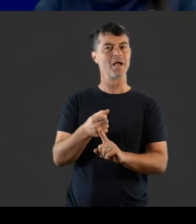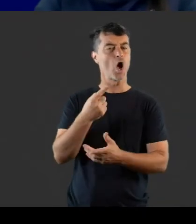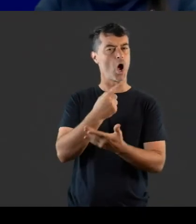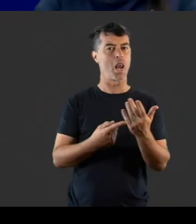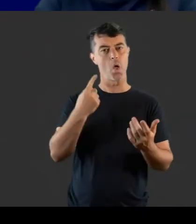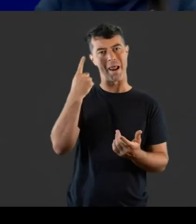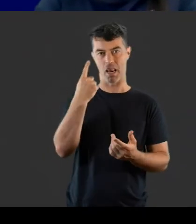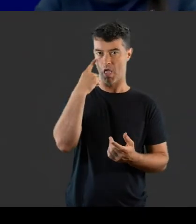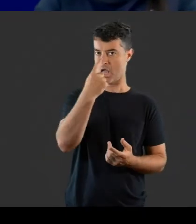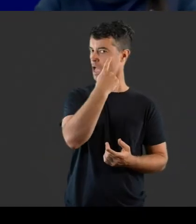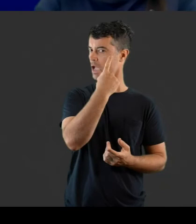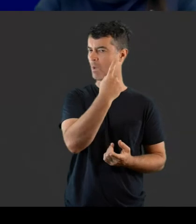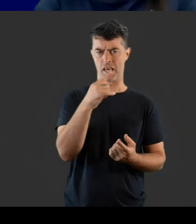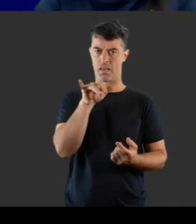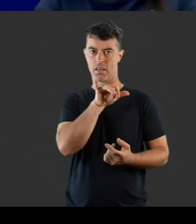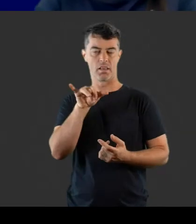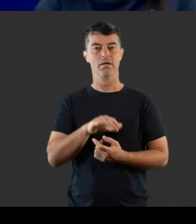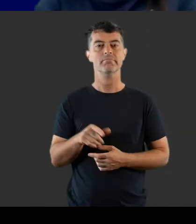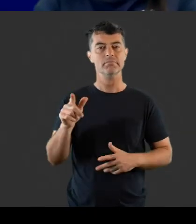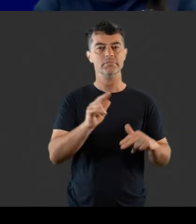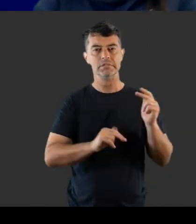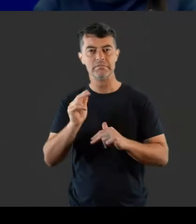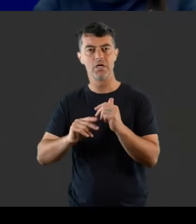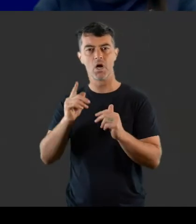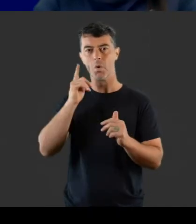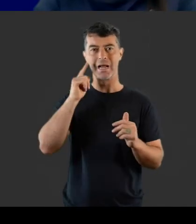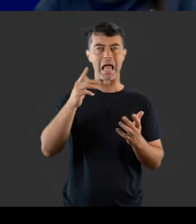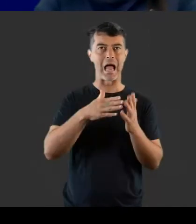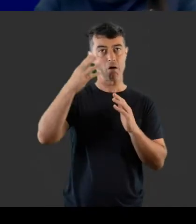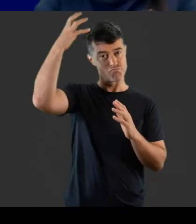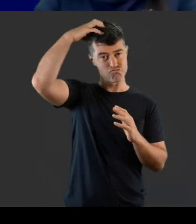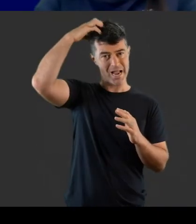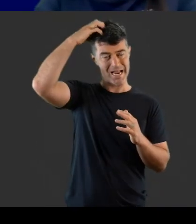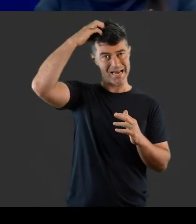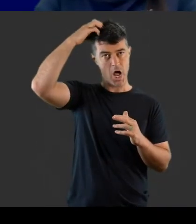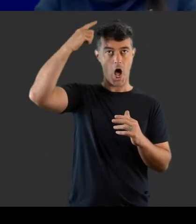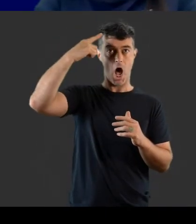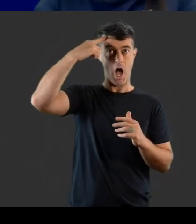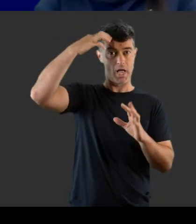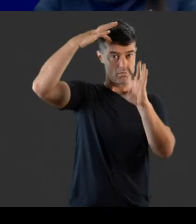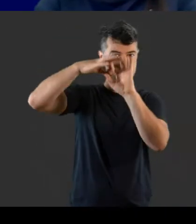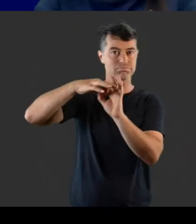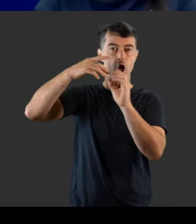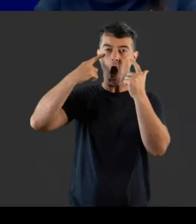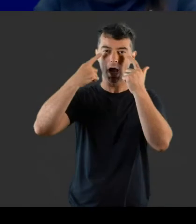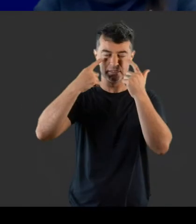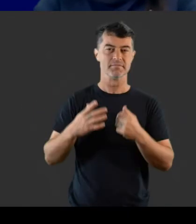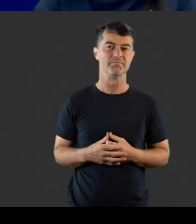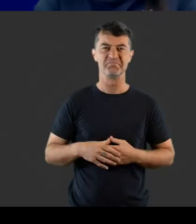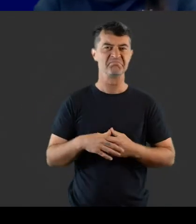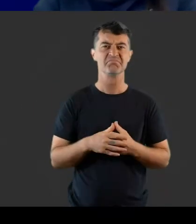Amblyopia typically impacts only one eye. It develops when there is a breakdown in how the brain and the eyes work